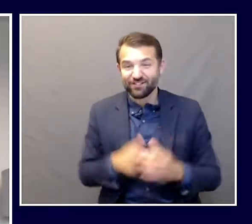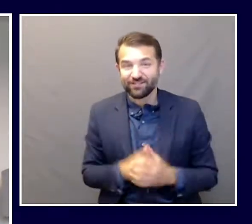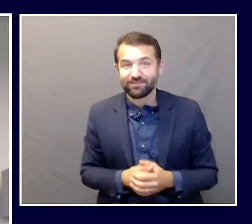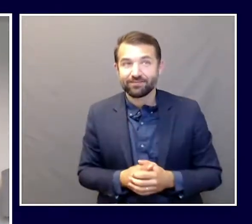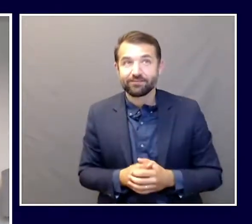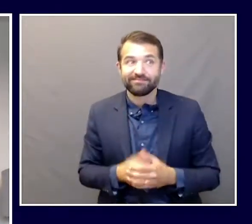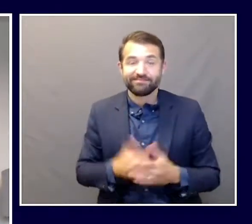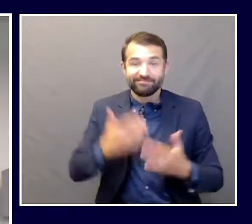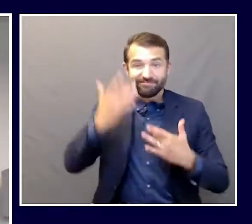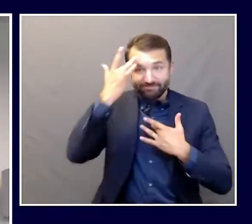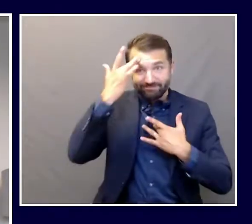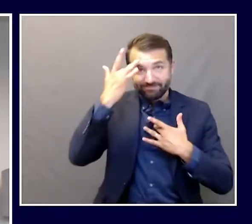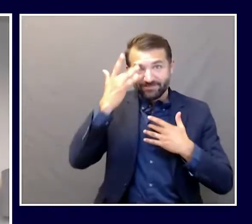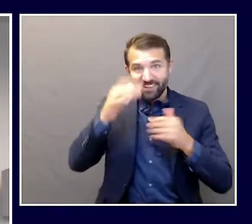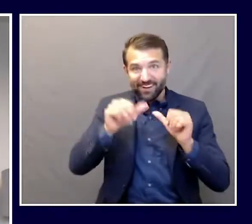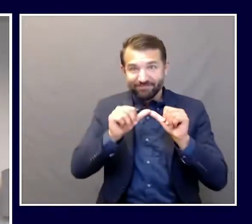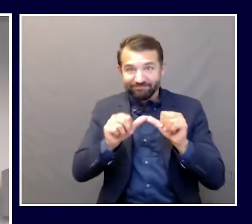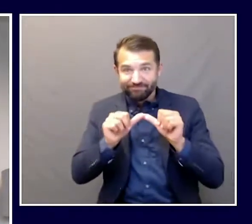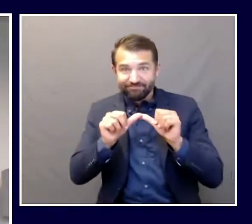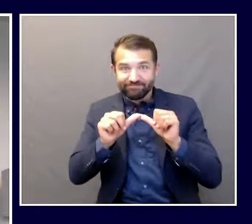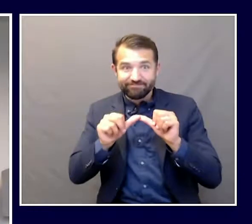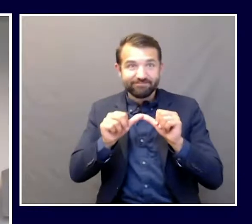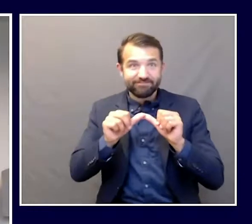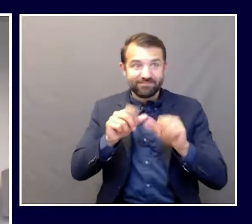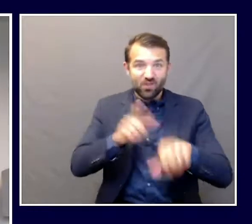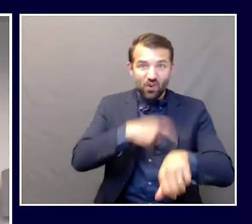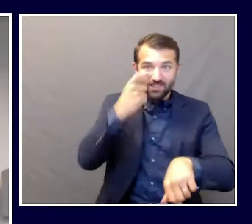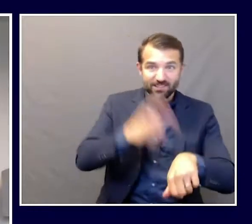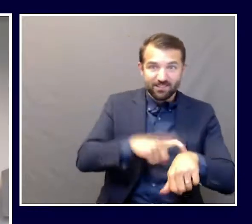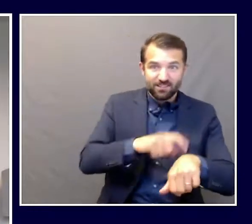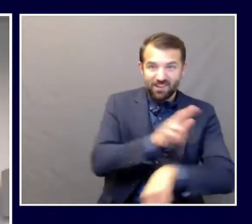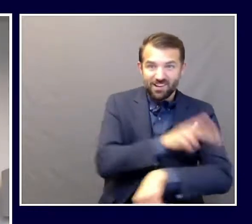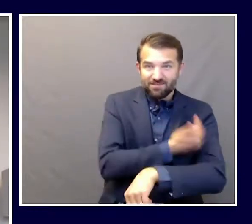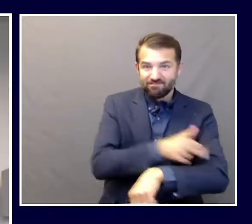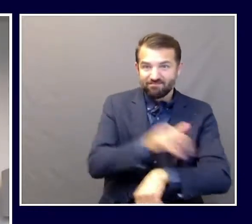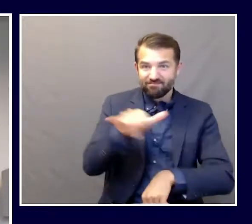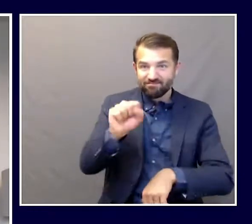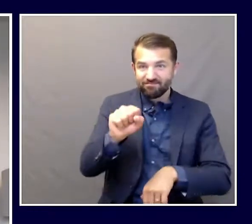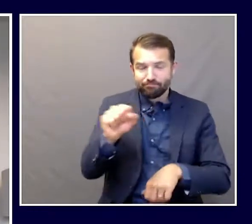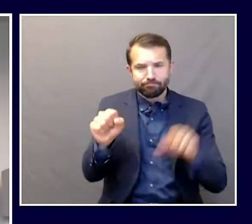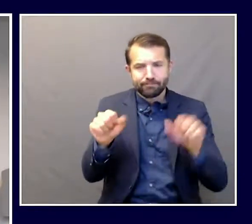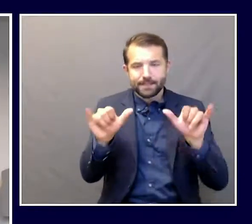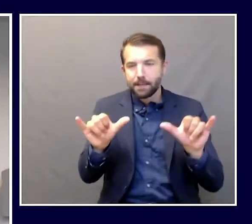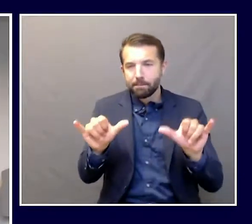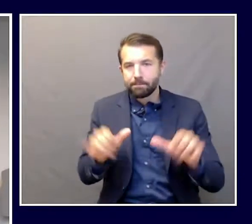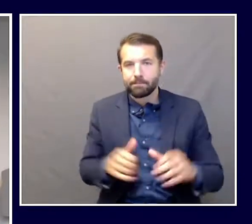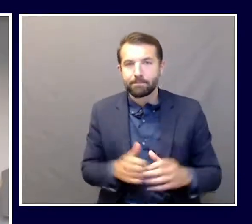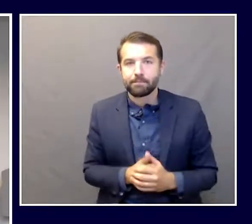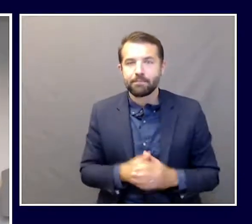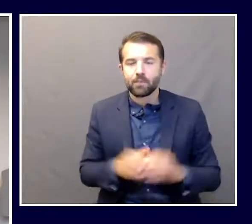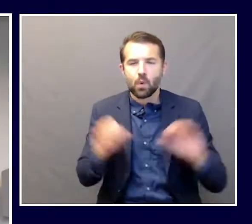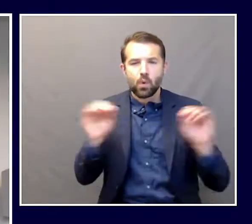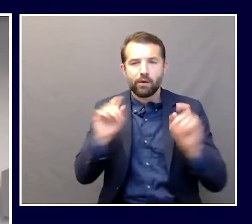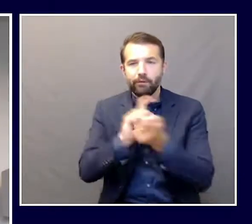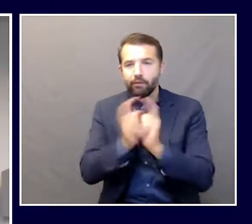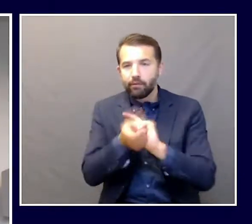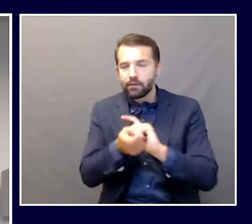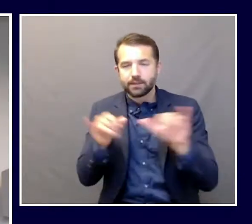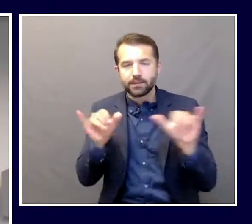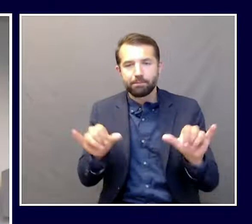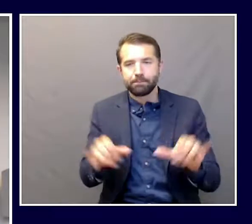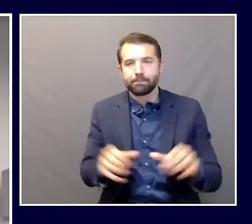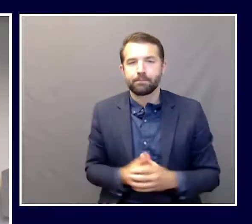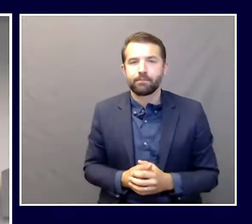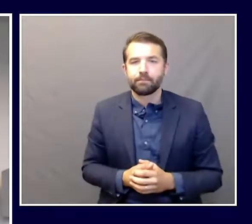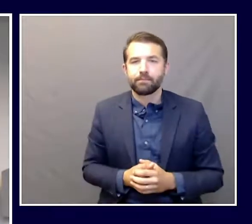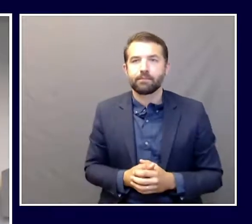for a longer period of time. That really hasn't changed in recent weeks. Okay. And finally, is there